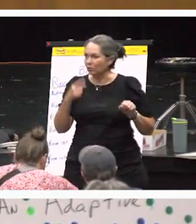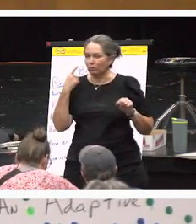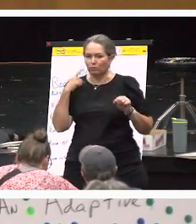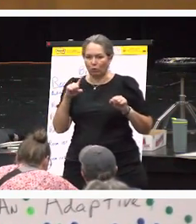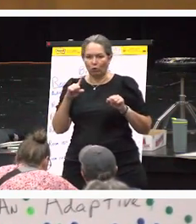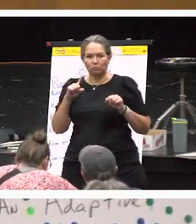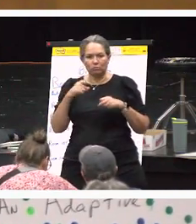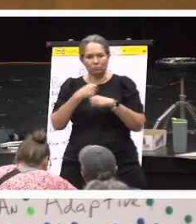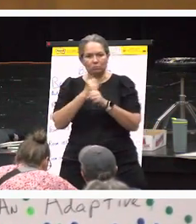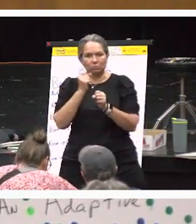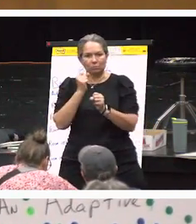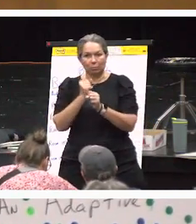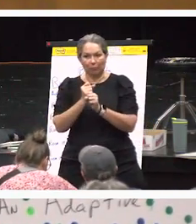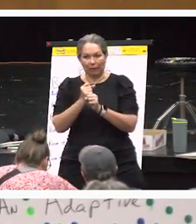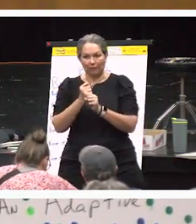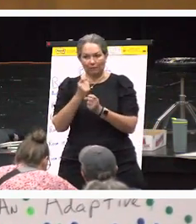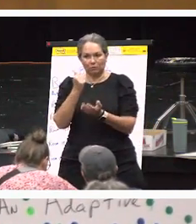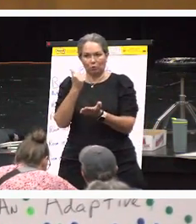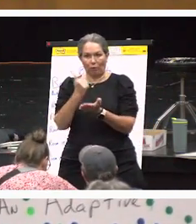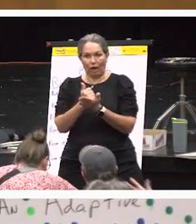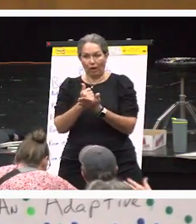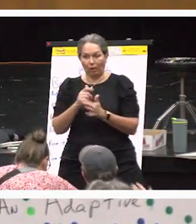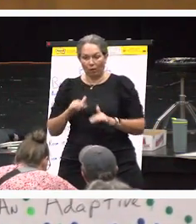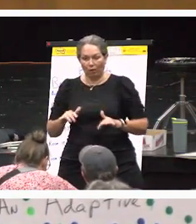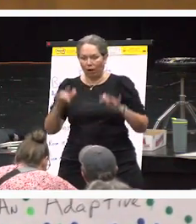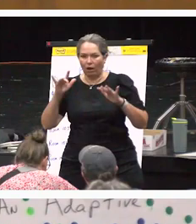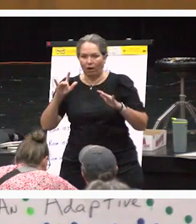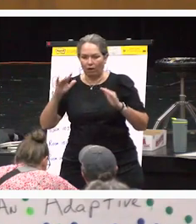the level of rise of water in the future.